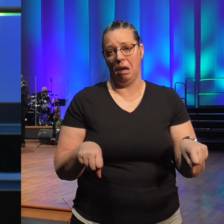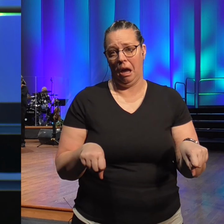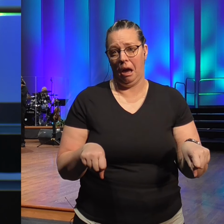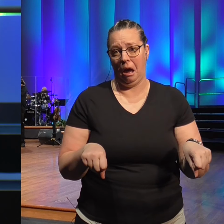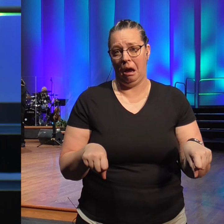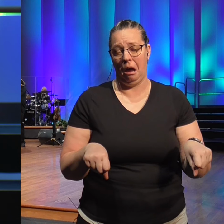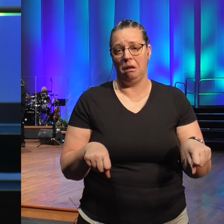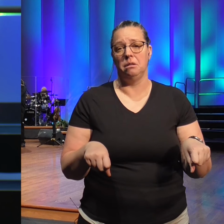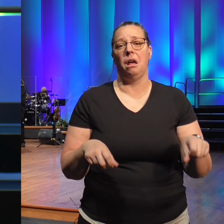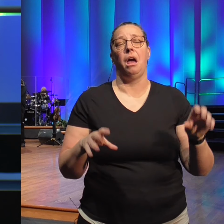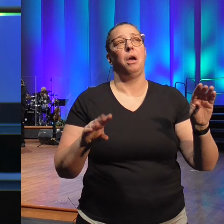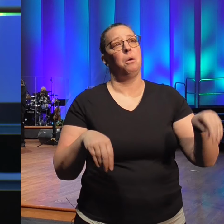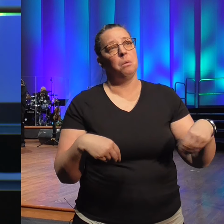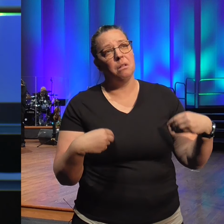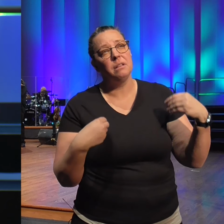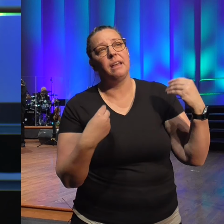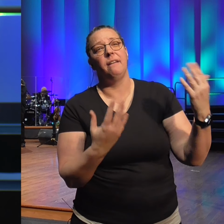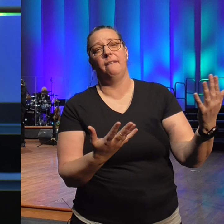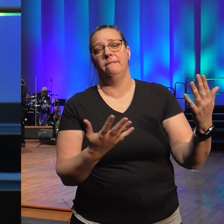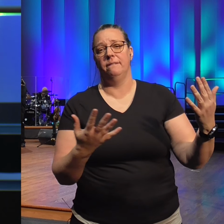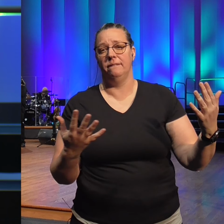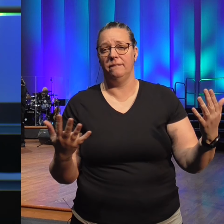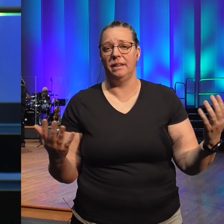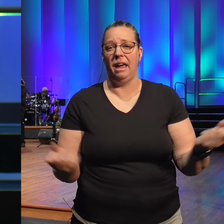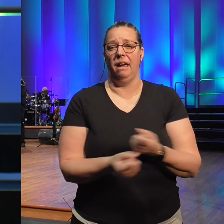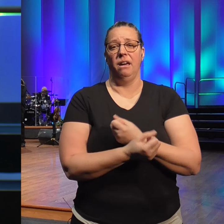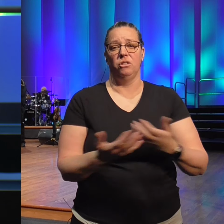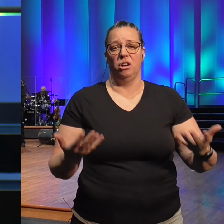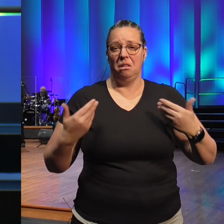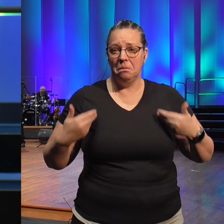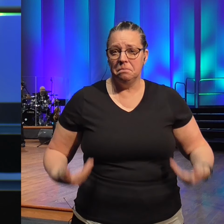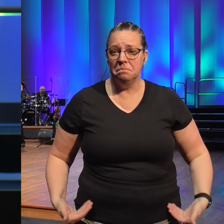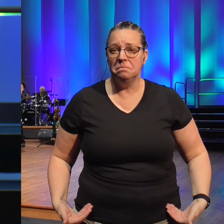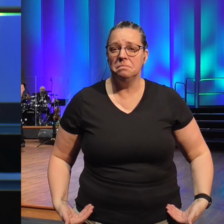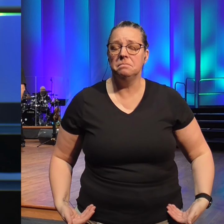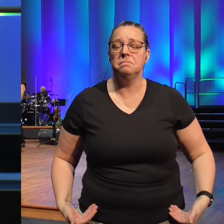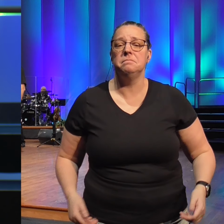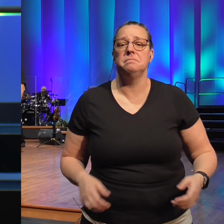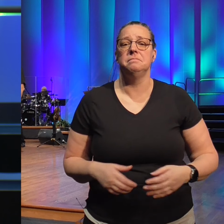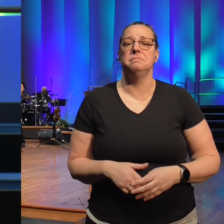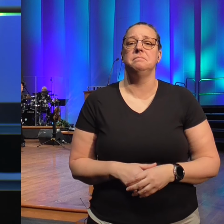Give you all I am.